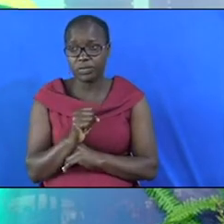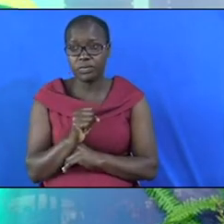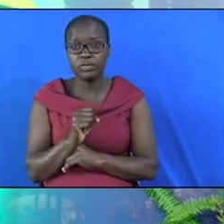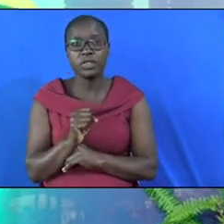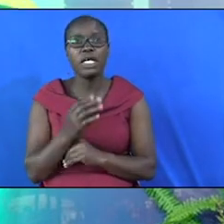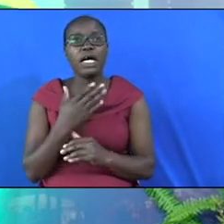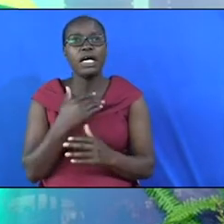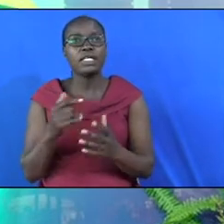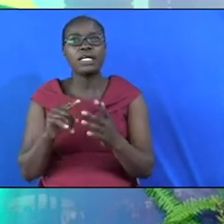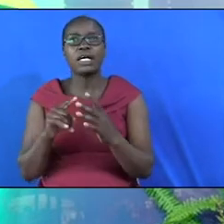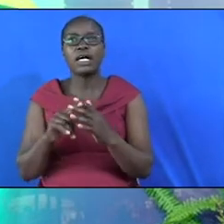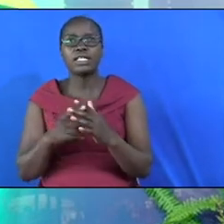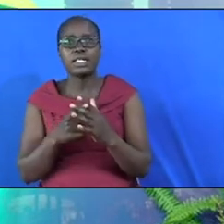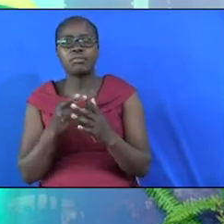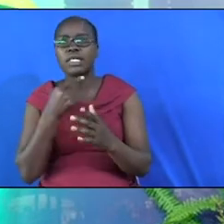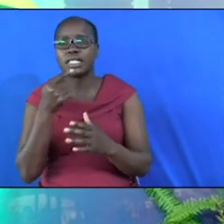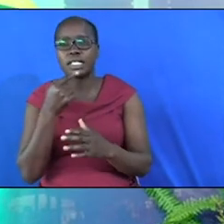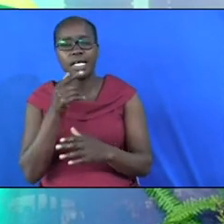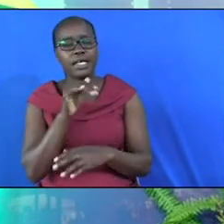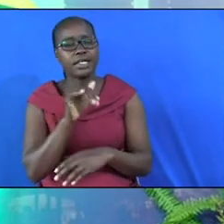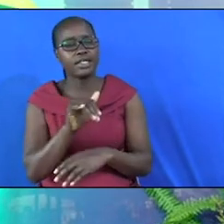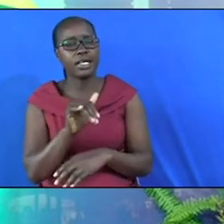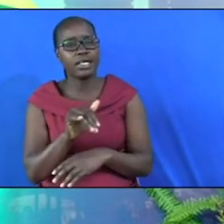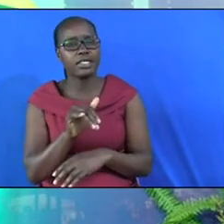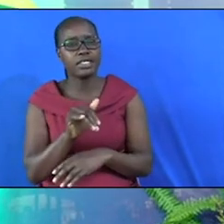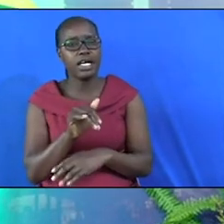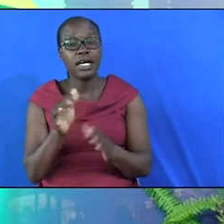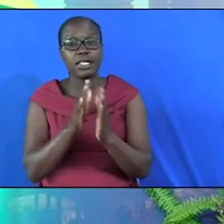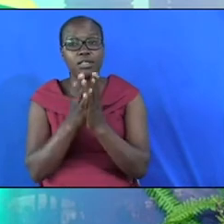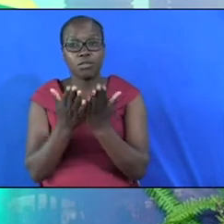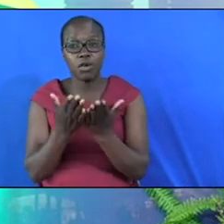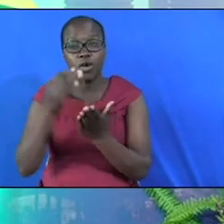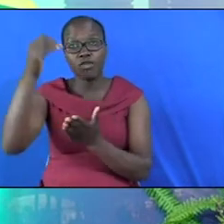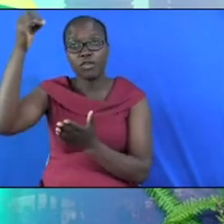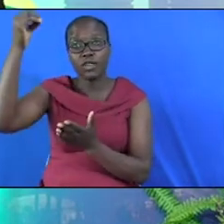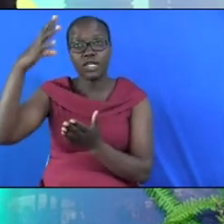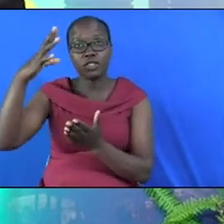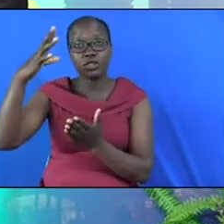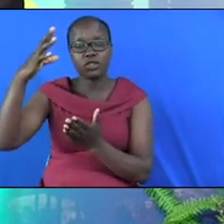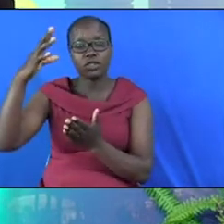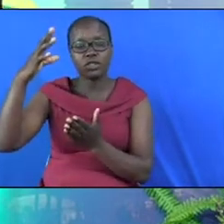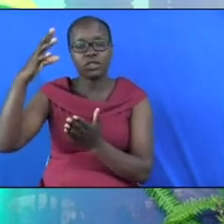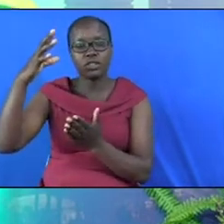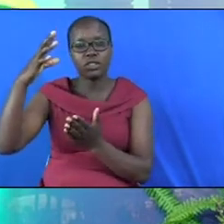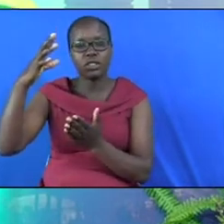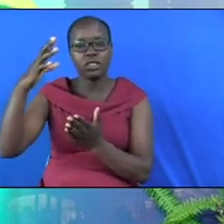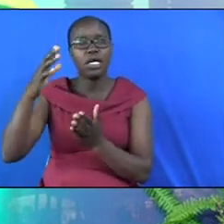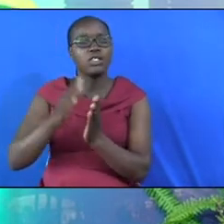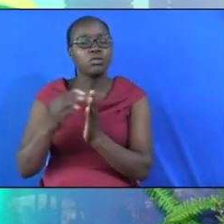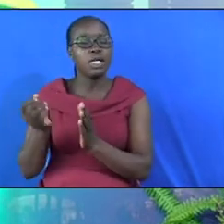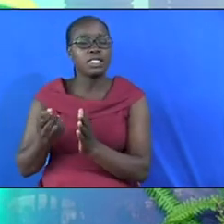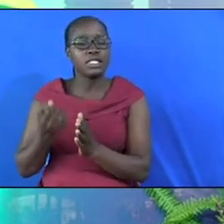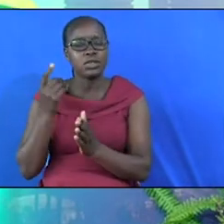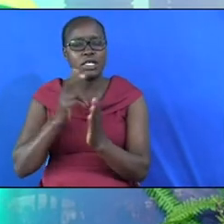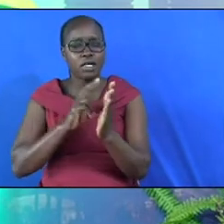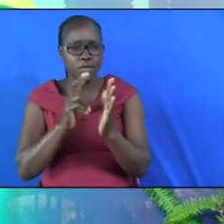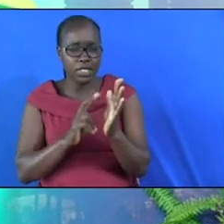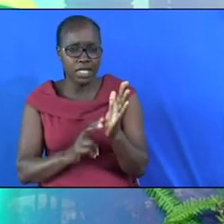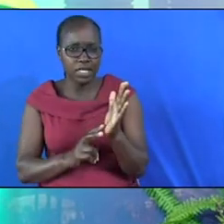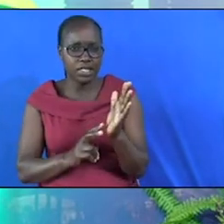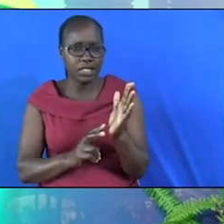And I want to begin by saying that the book of Revelation should be understood, should be